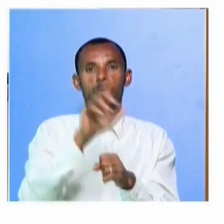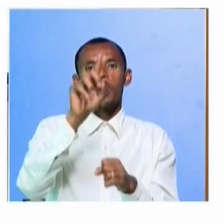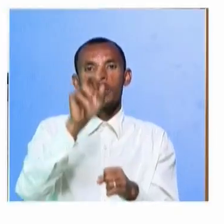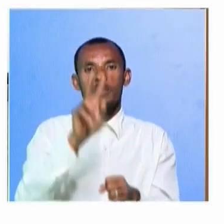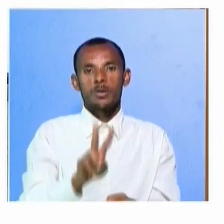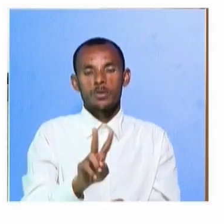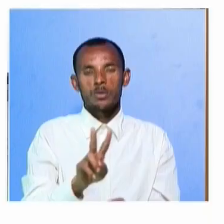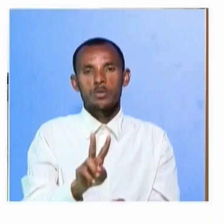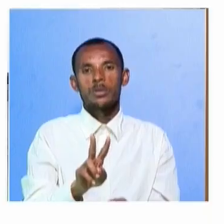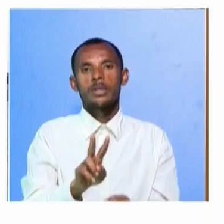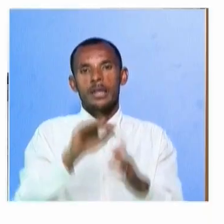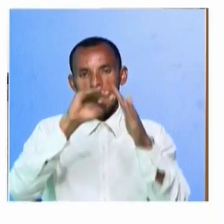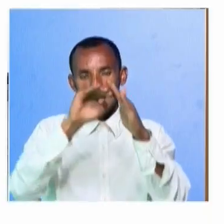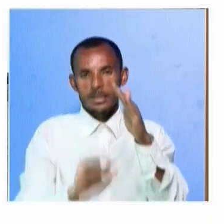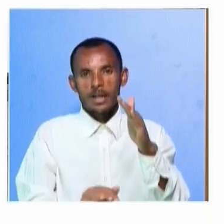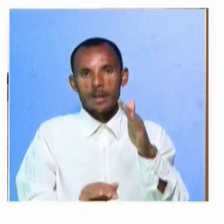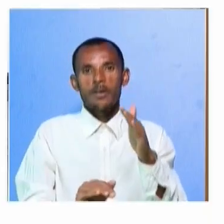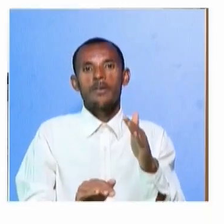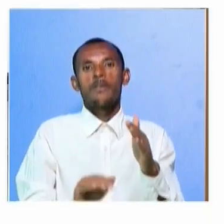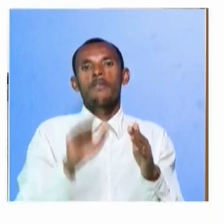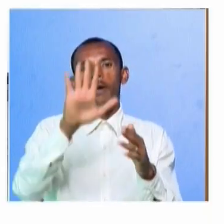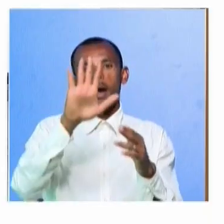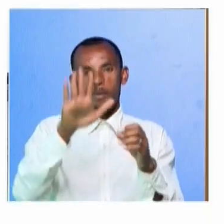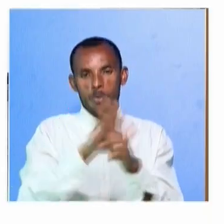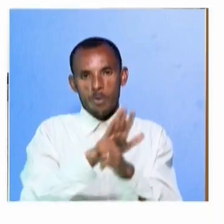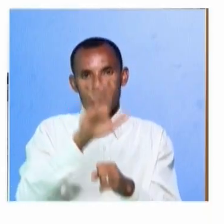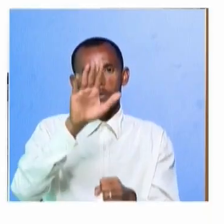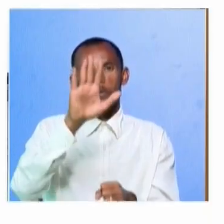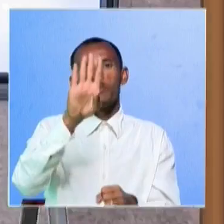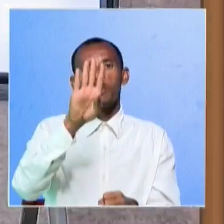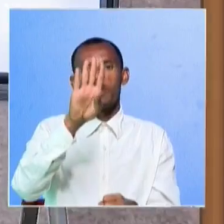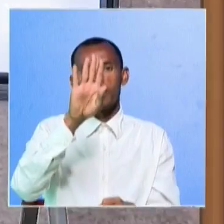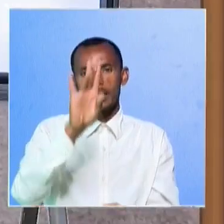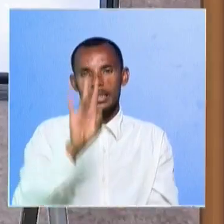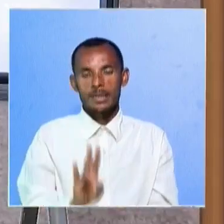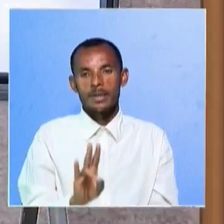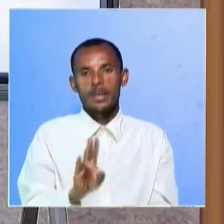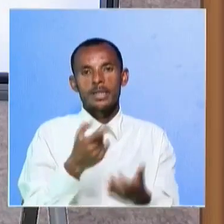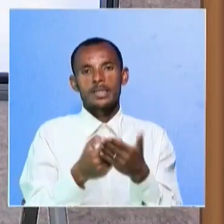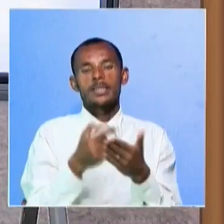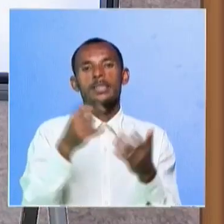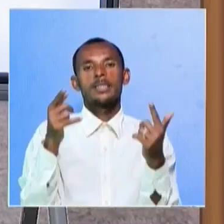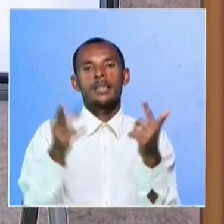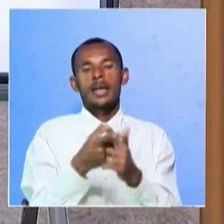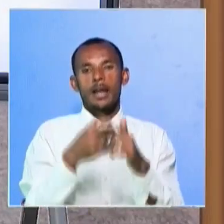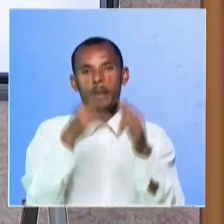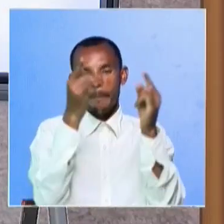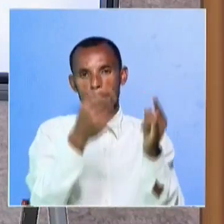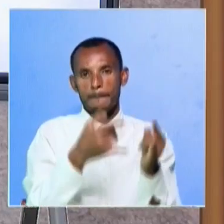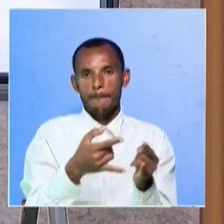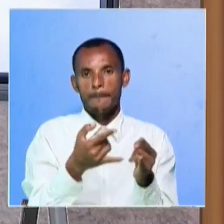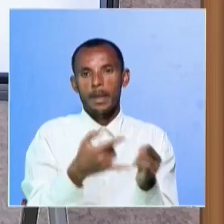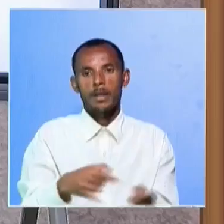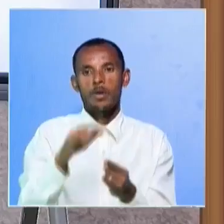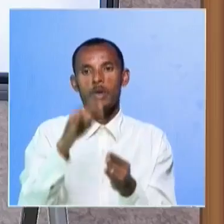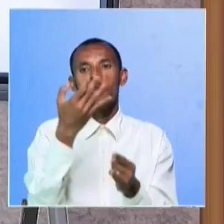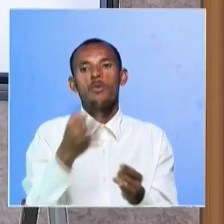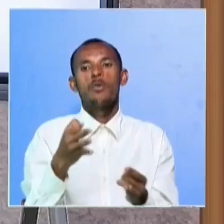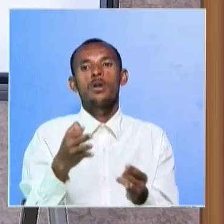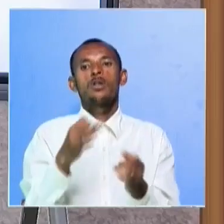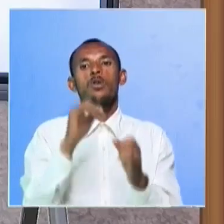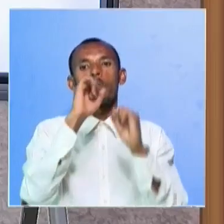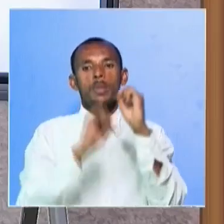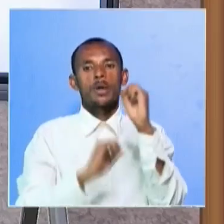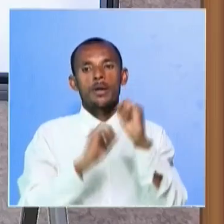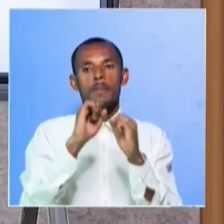than 5 and 4 over 7. Okay, this is the second method of